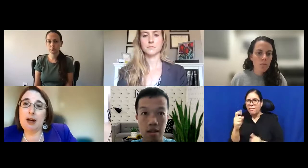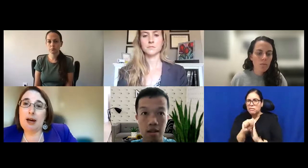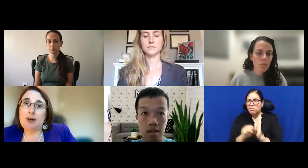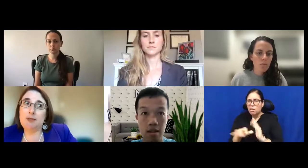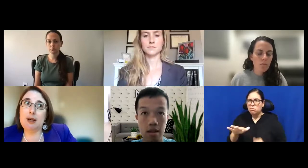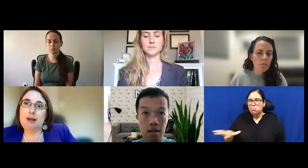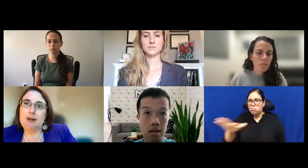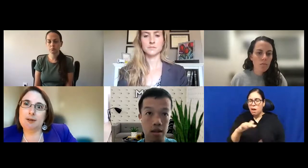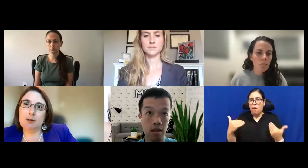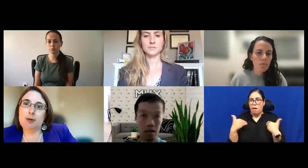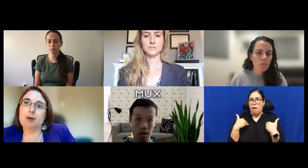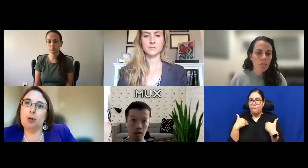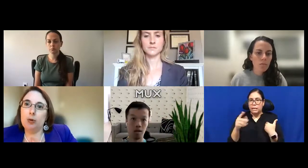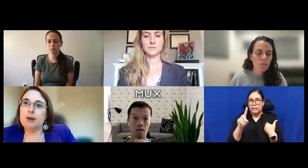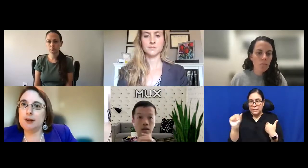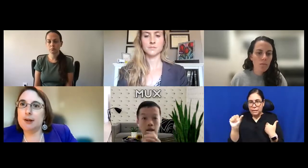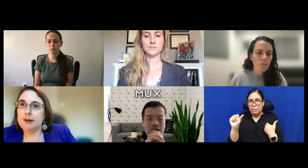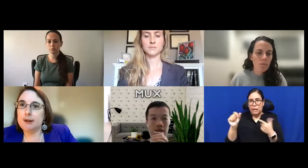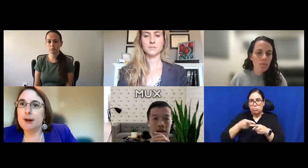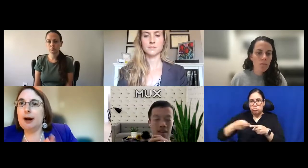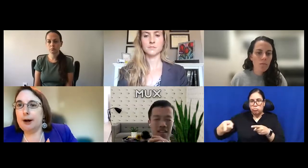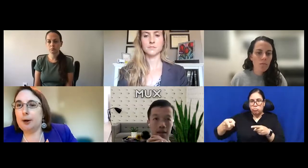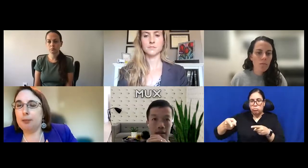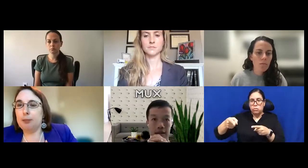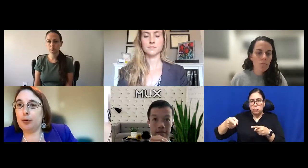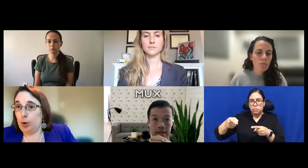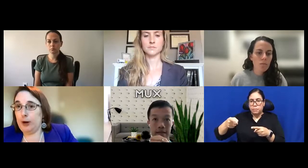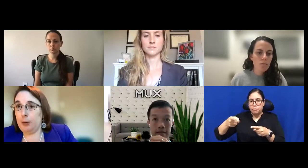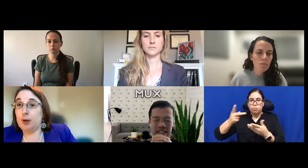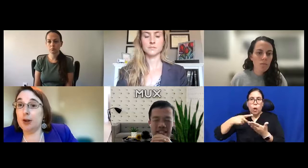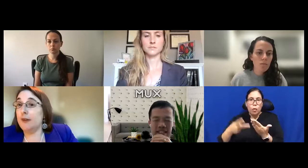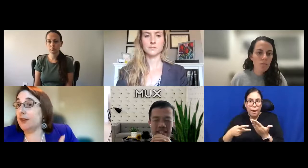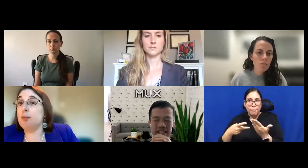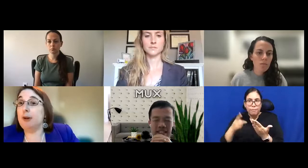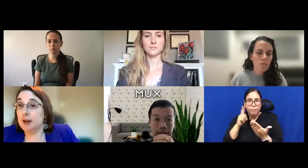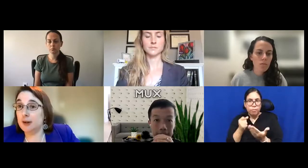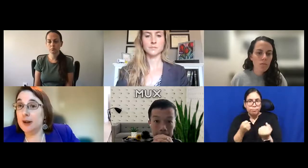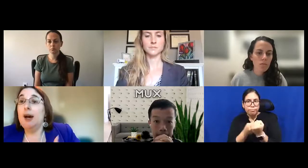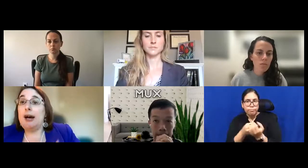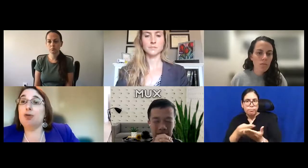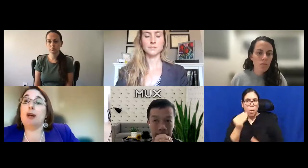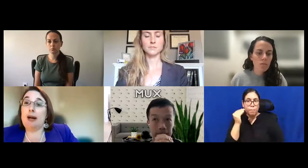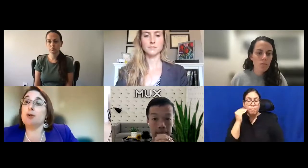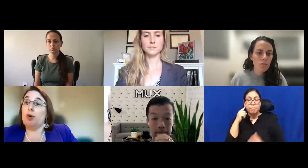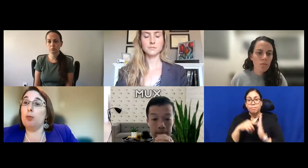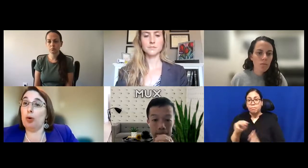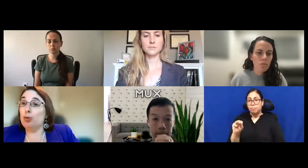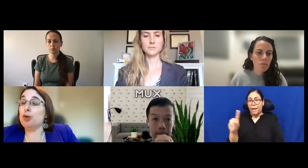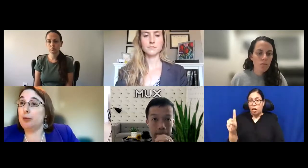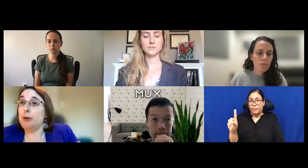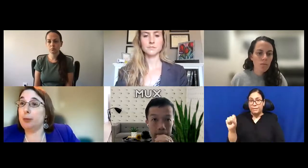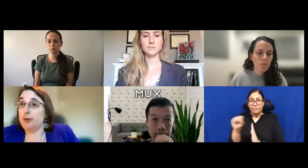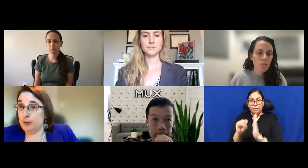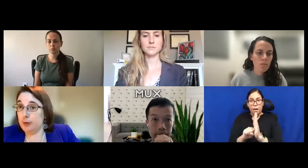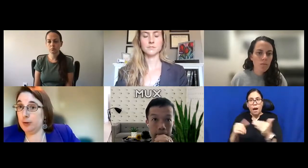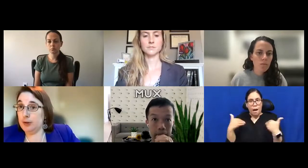that have a disability orientated program. Luckily, in the state of Maryland actually has a home ownership